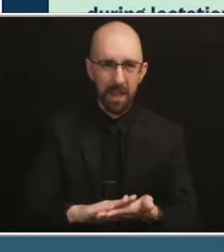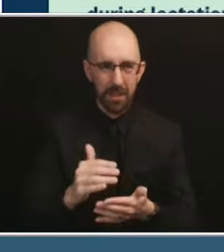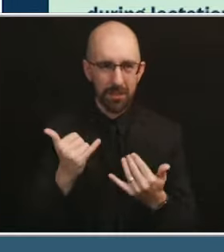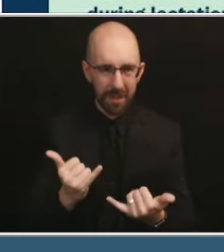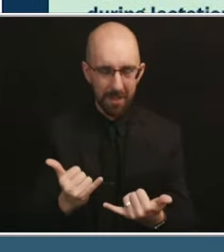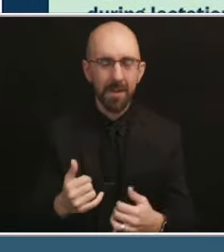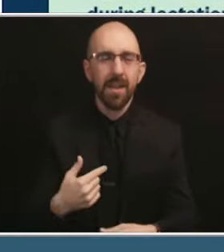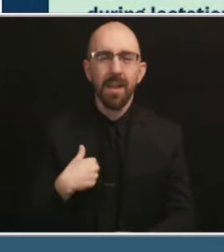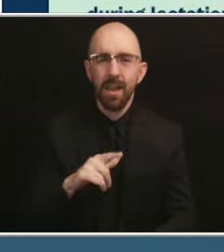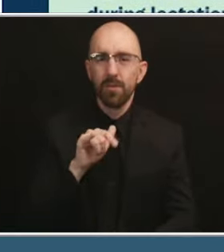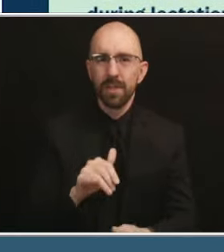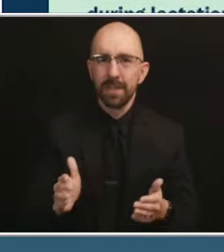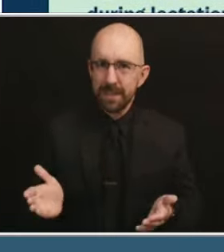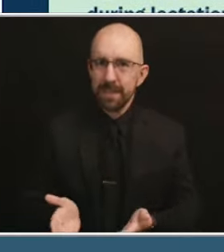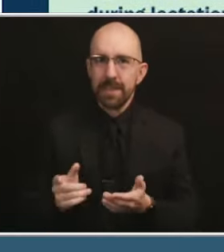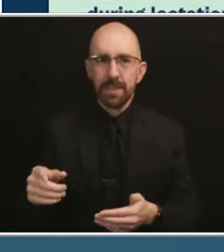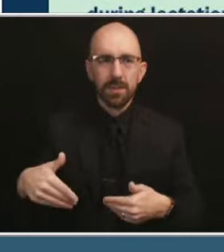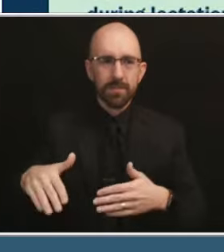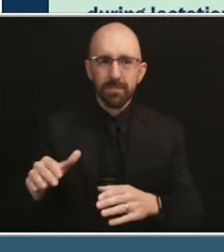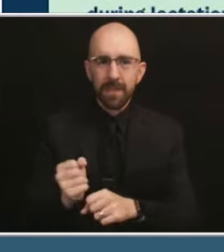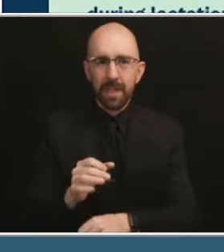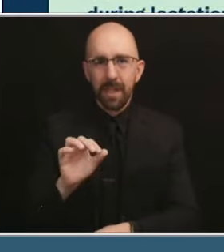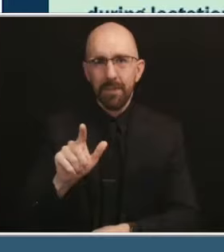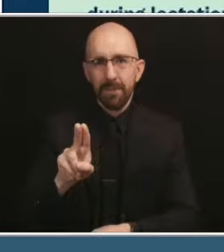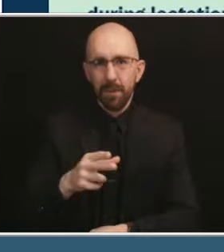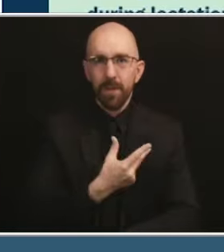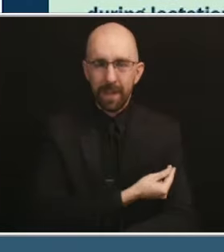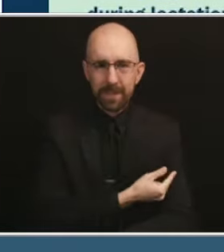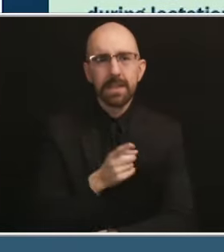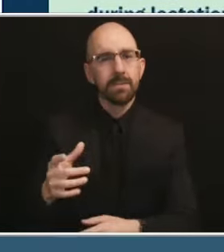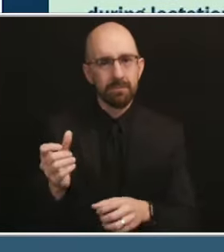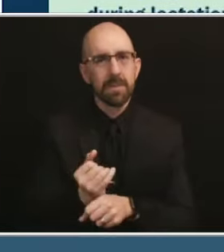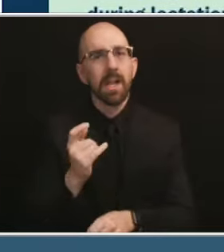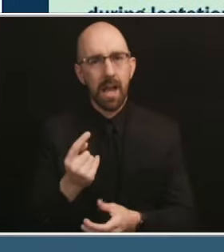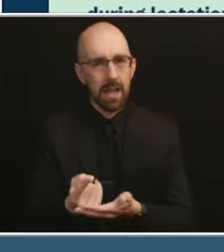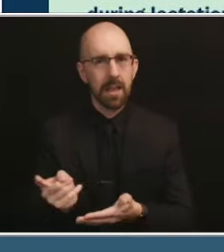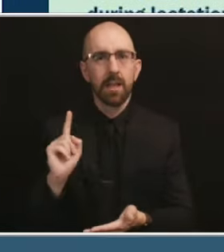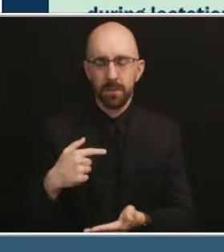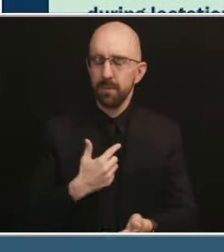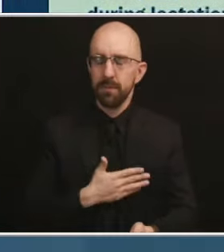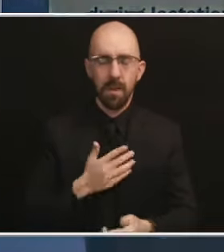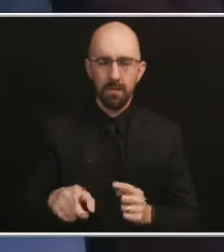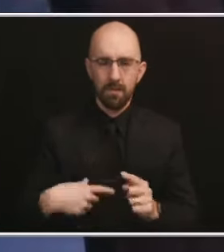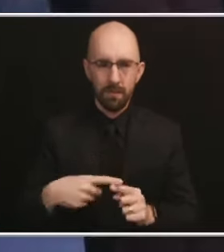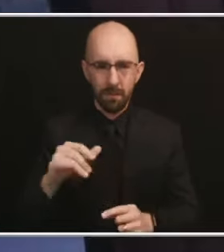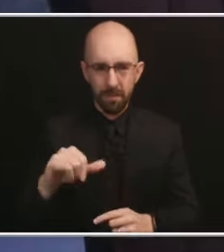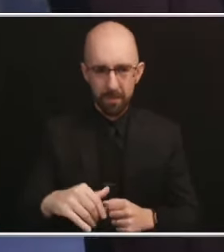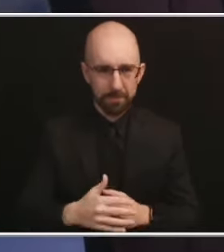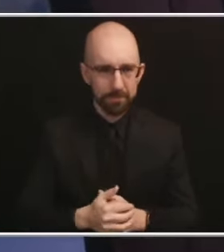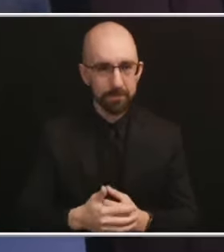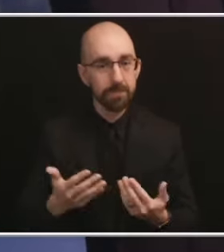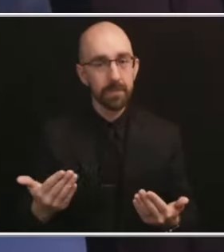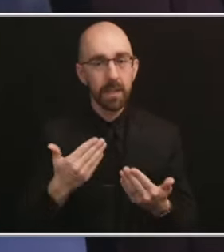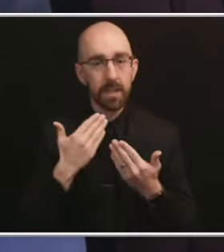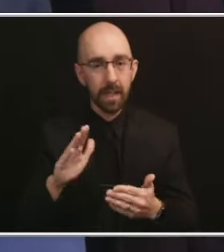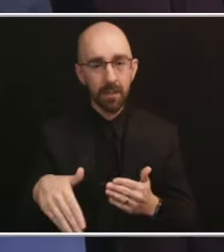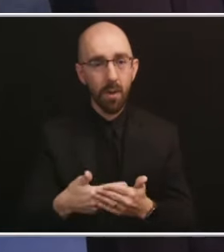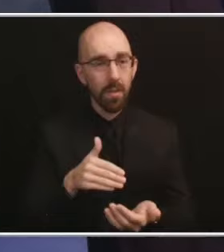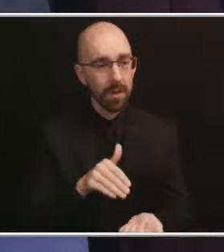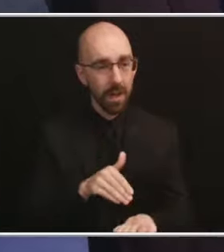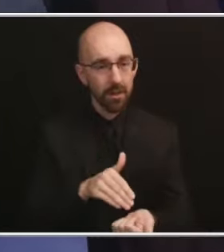really encouraged him to go get his influenza vaccine, and he got vaccinated last week, so I'm happy about that. All right, well, thanks to all our docs and